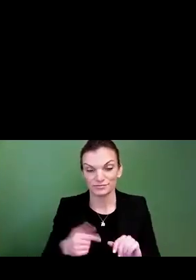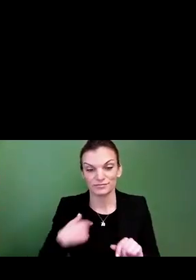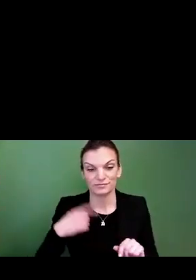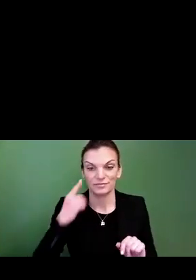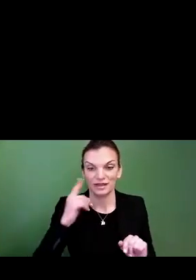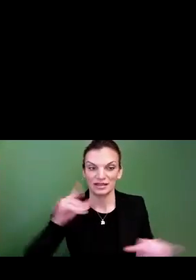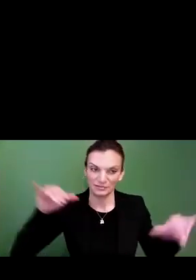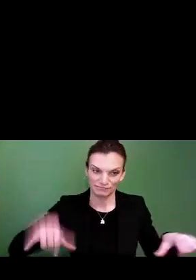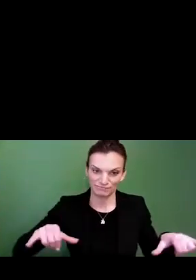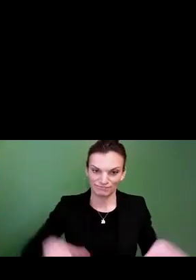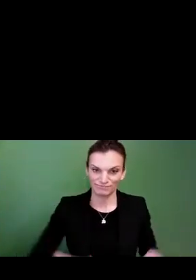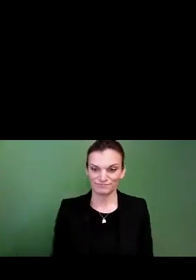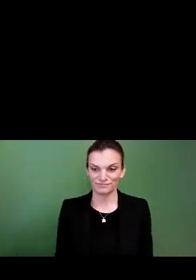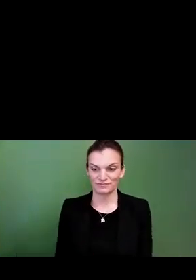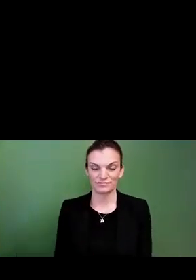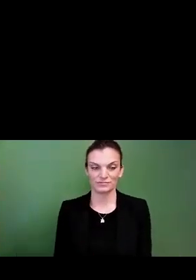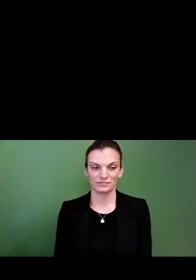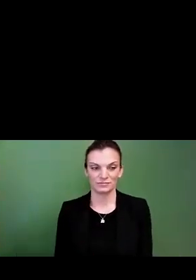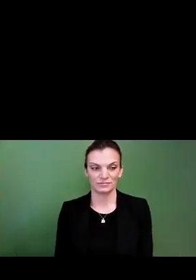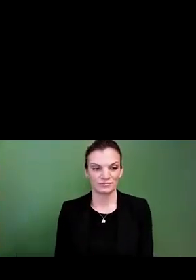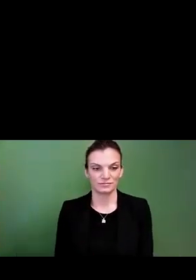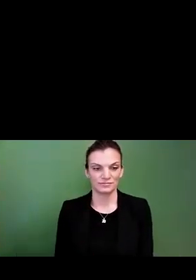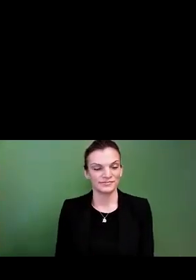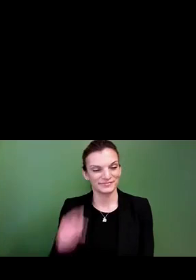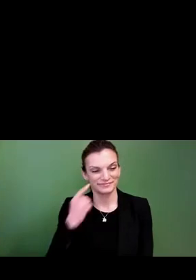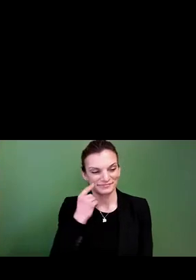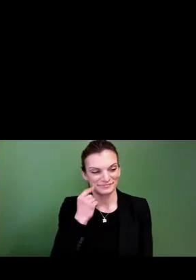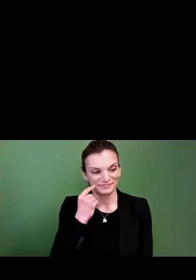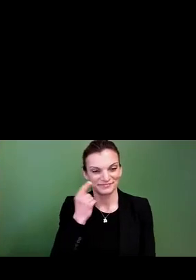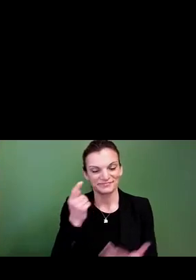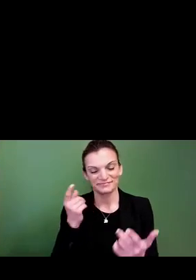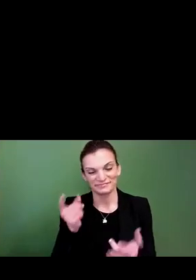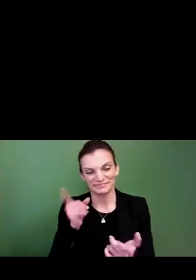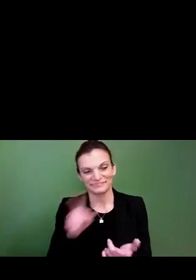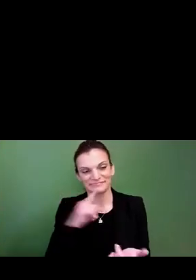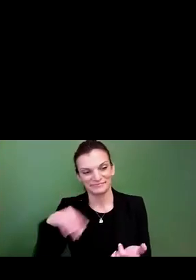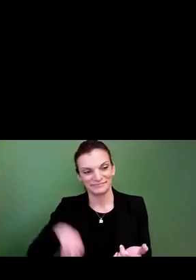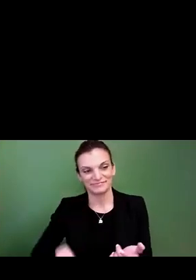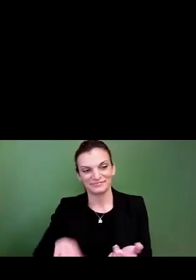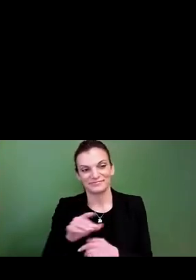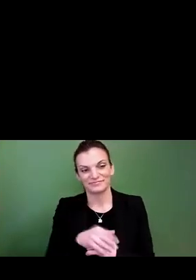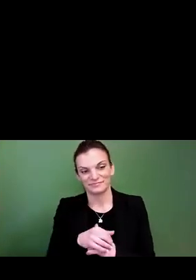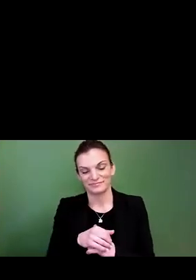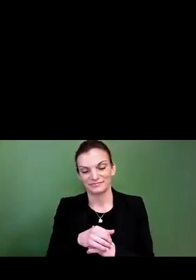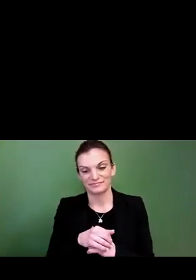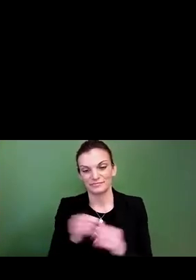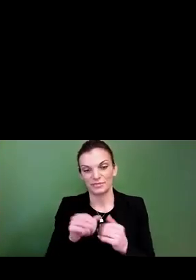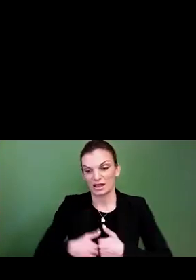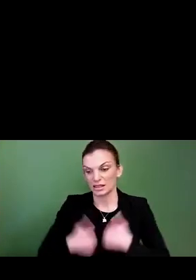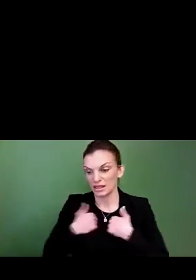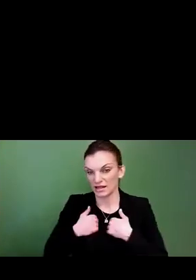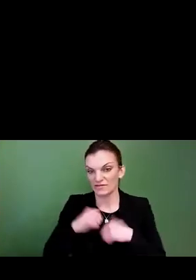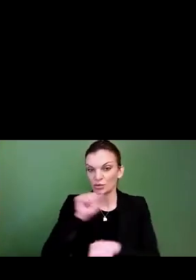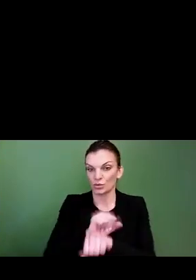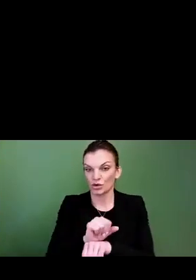here to stay, that hybrid work. But the advantages employees reported were more life work